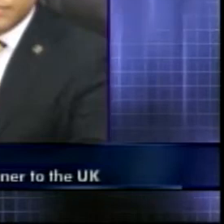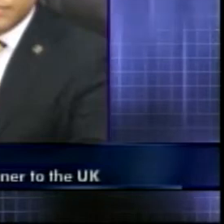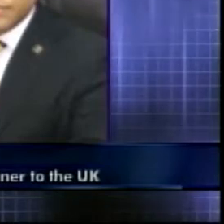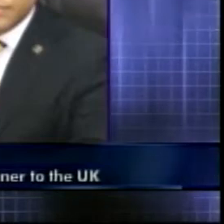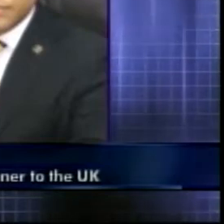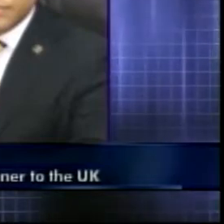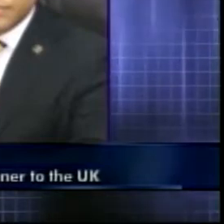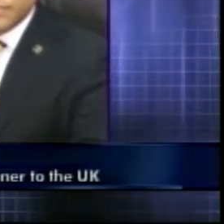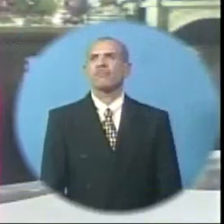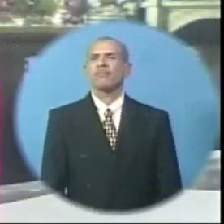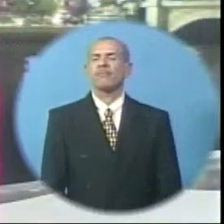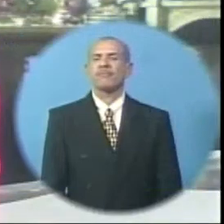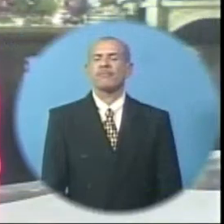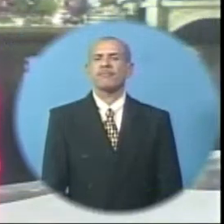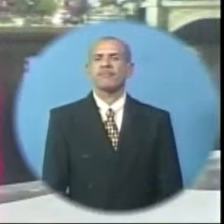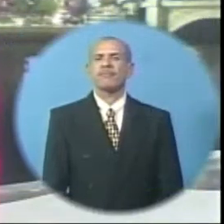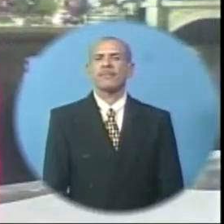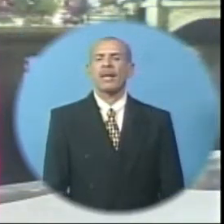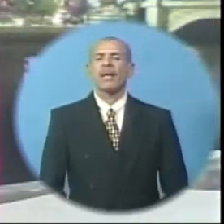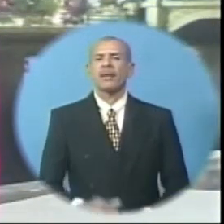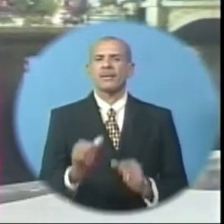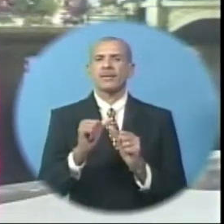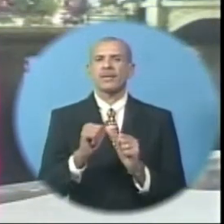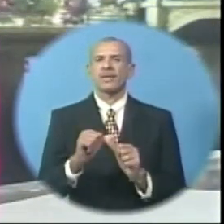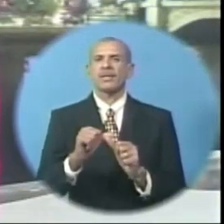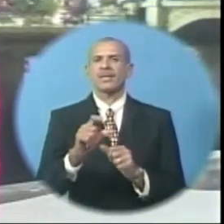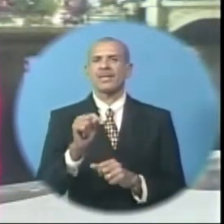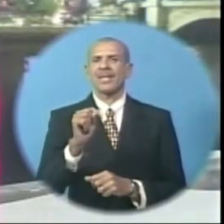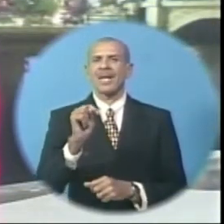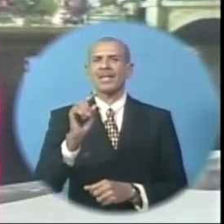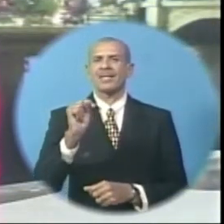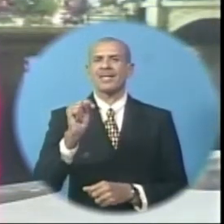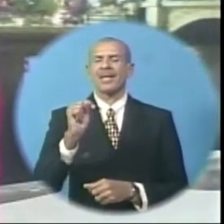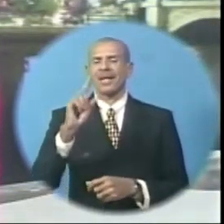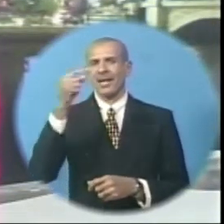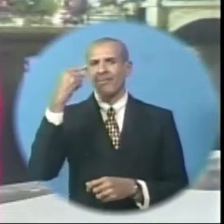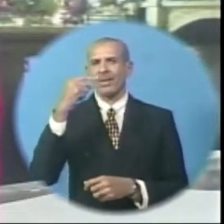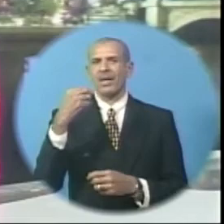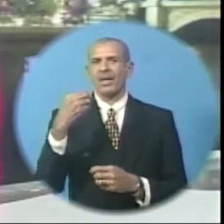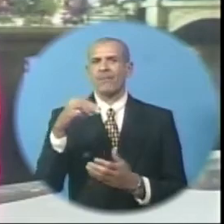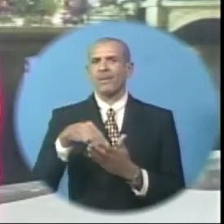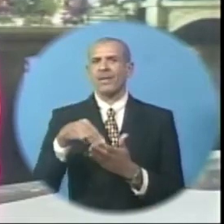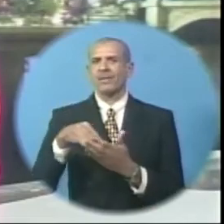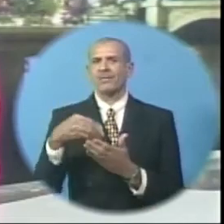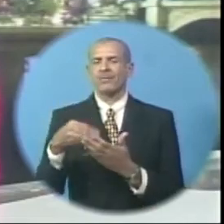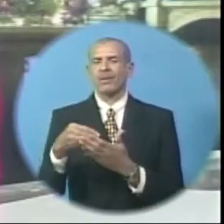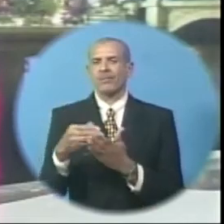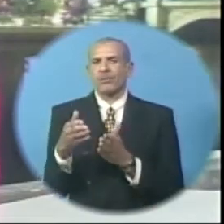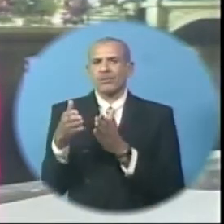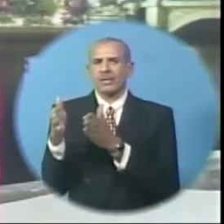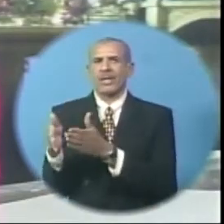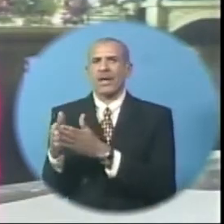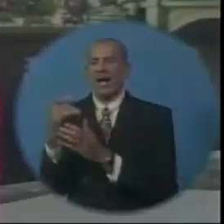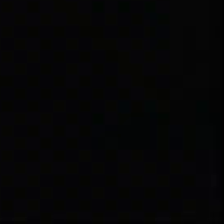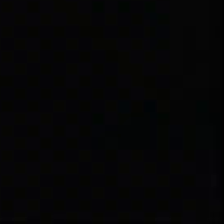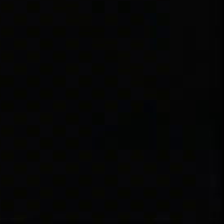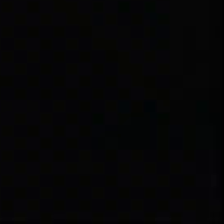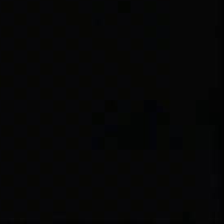One Direction. Still to come, the TNT government set aside millions for relief after Brett.